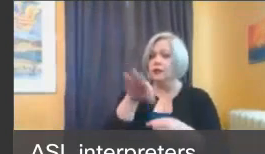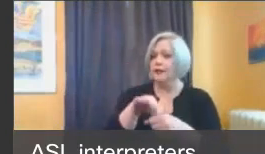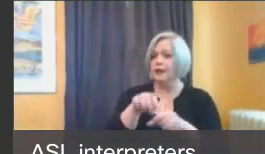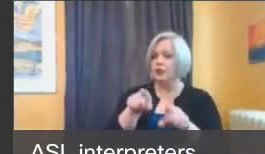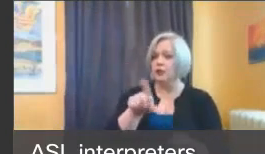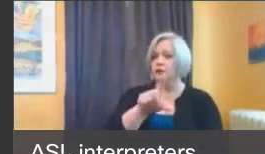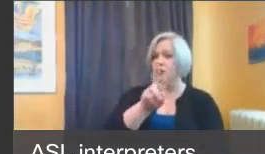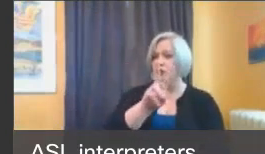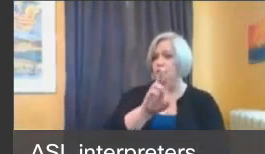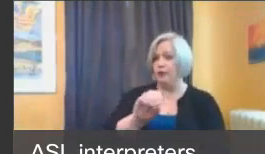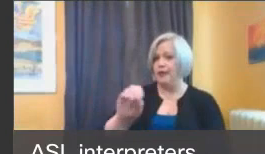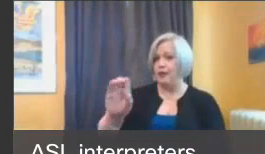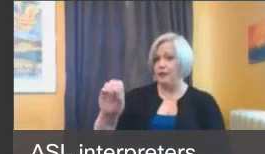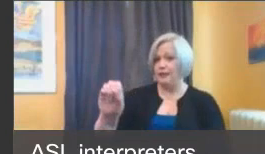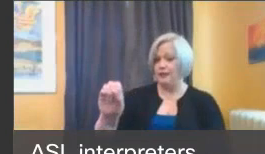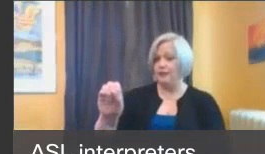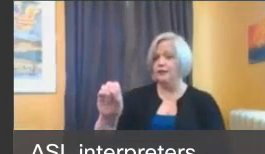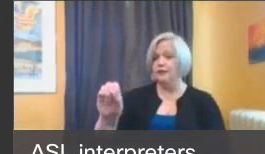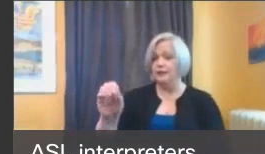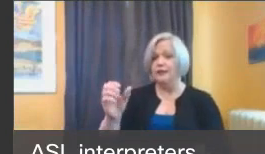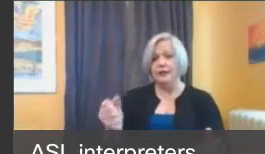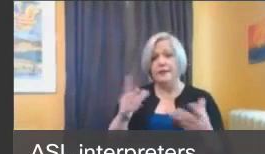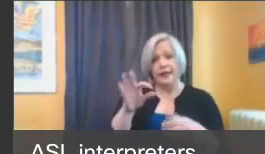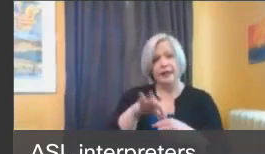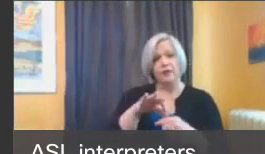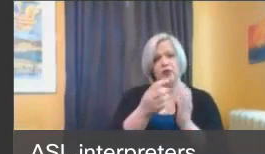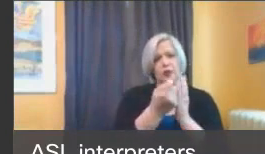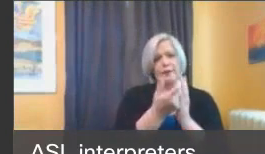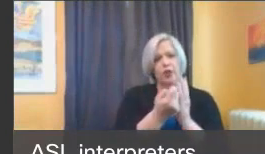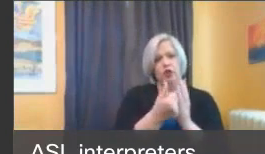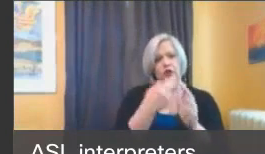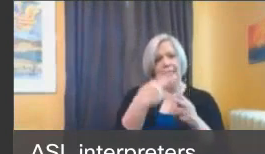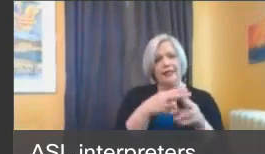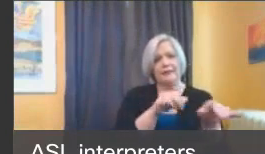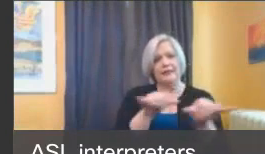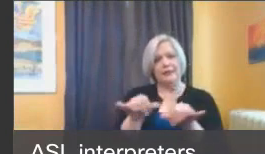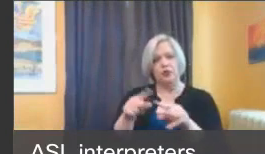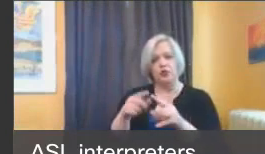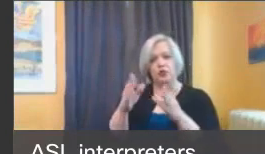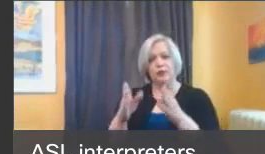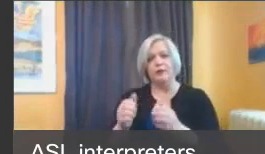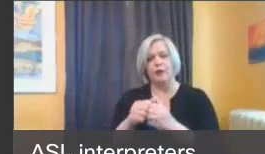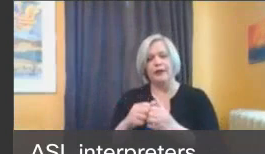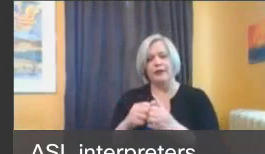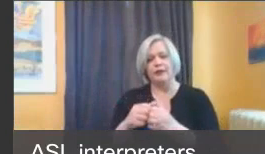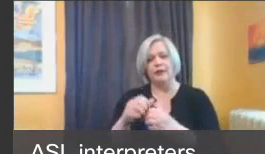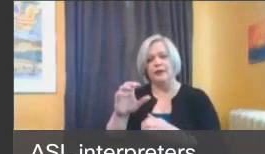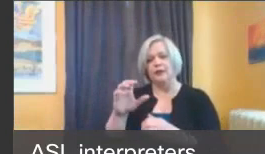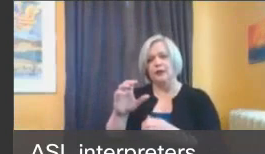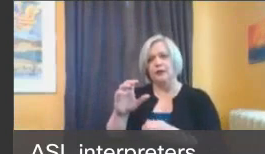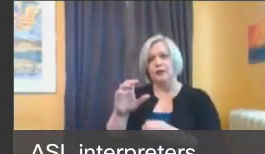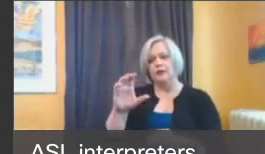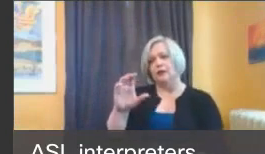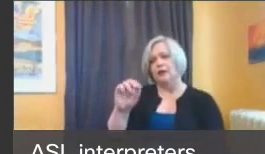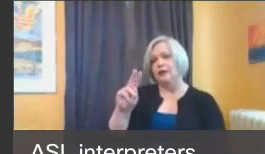for example, a lot of voters were purged who had names similar to individuals with